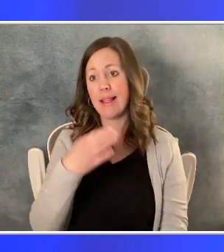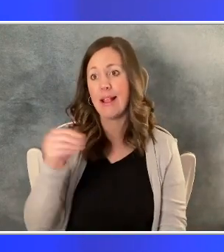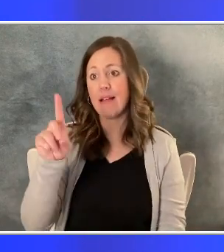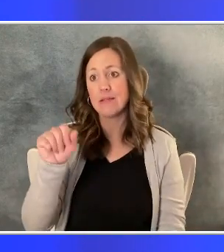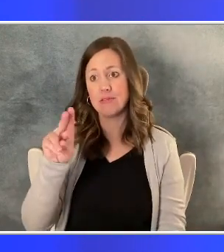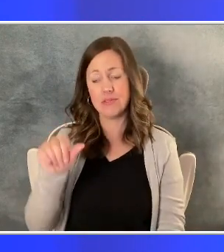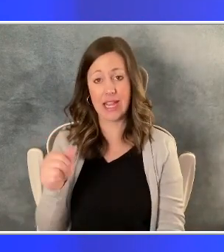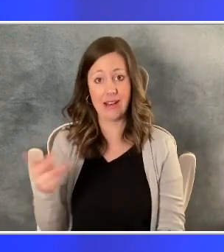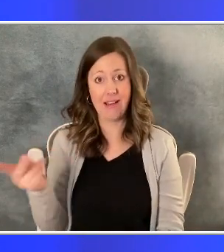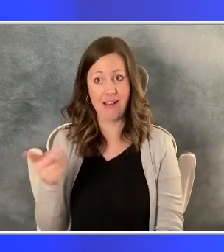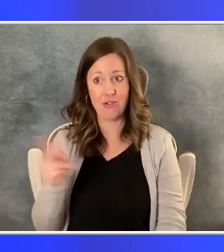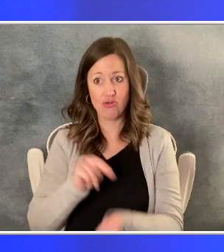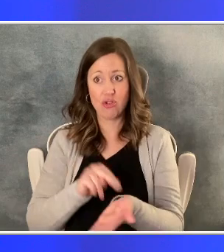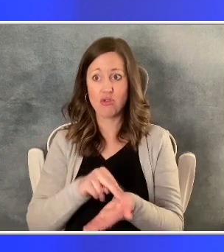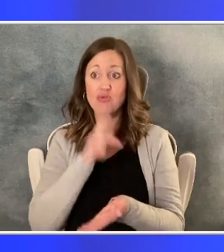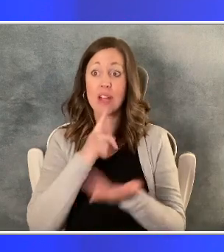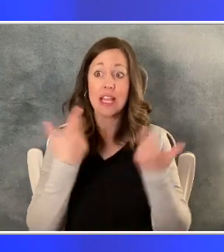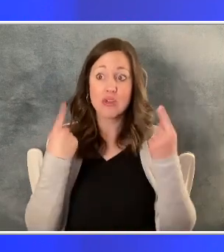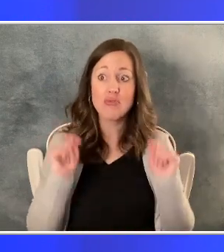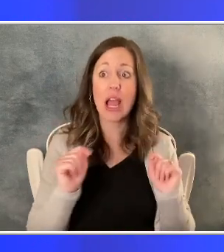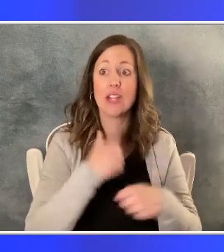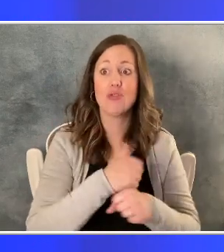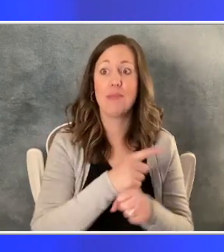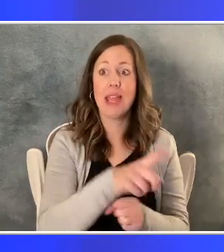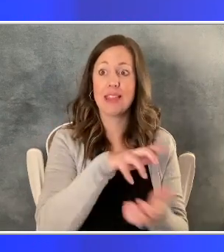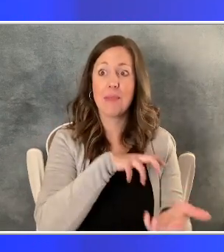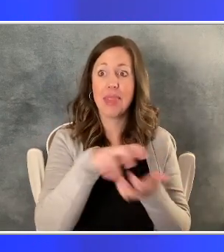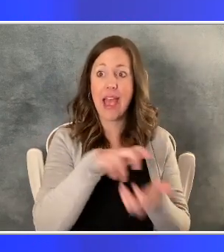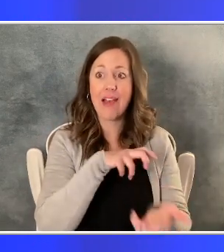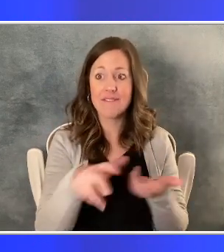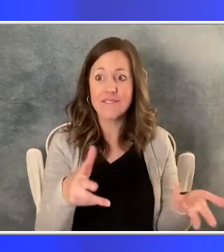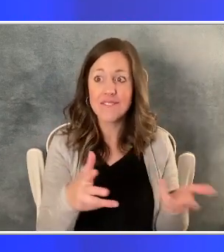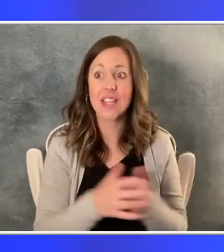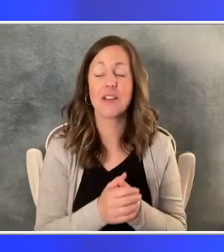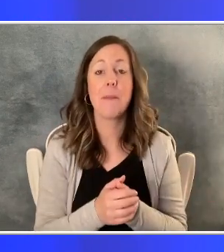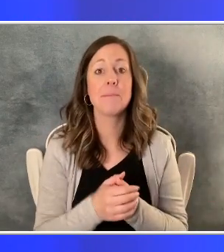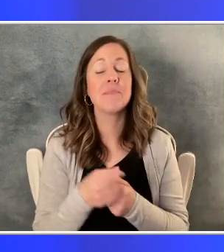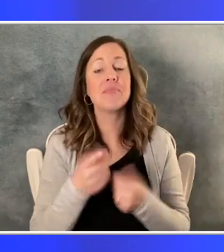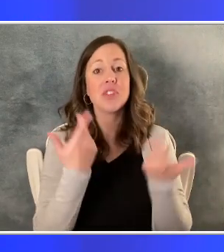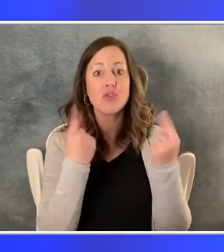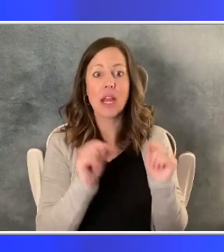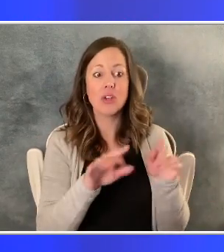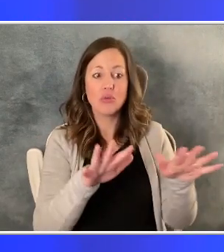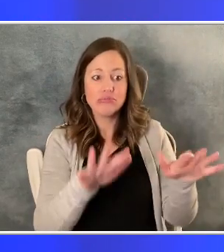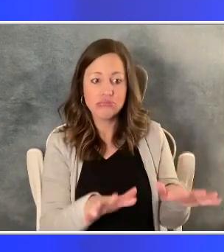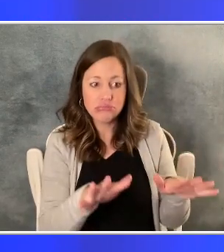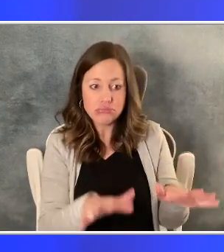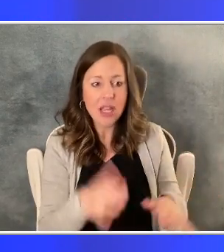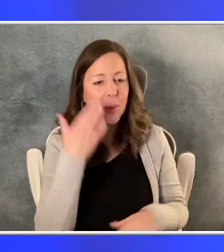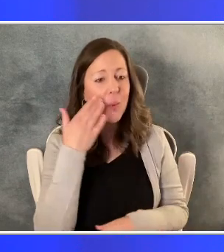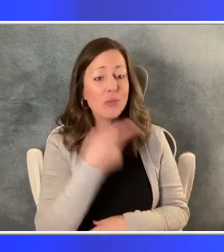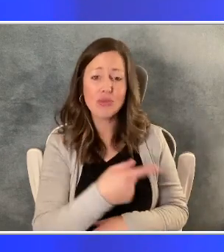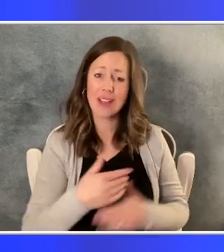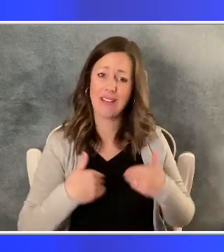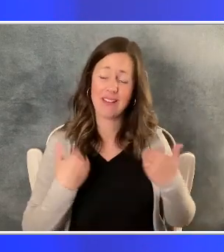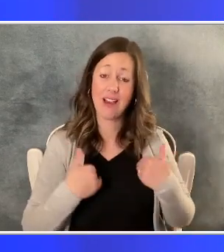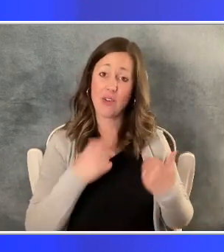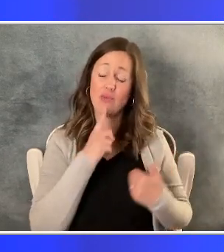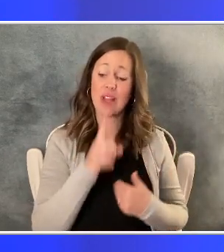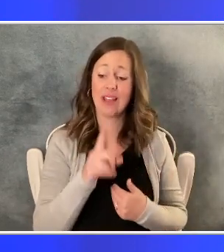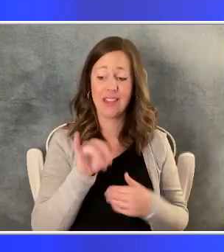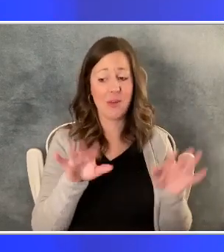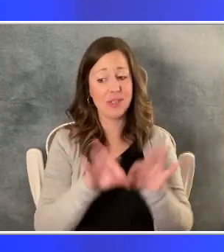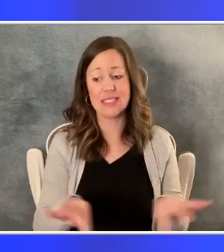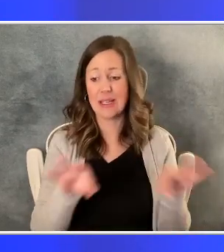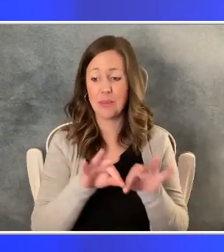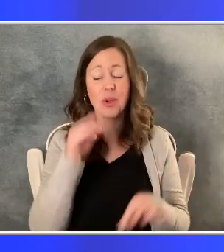just try to make her laugh and try to make her smile and try to calm her nerves, being a little toddler, meant the world to me. And so I